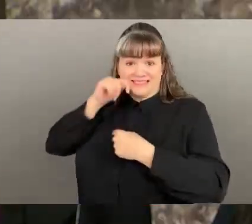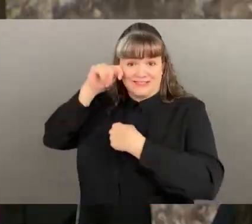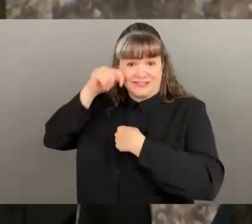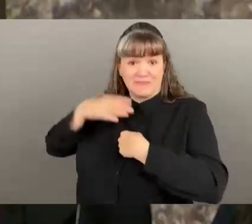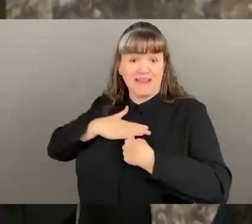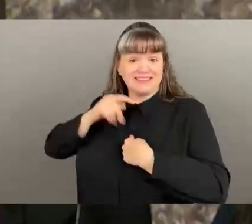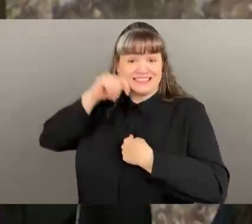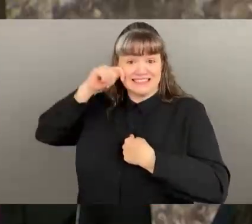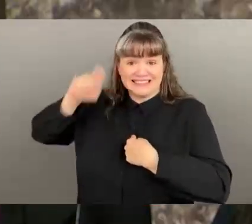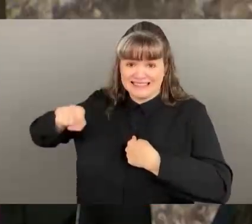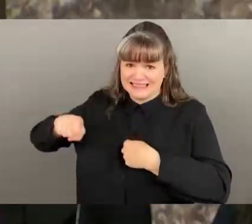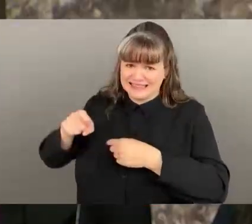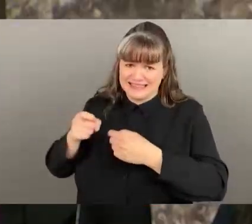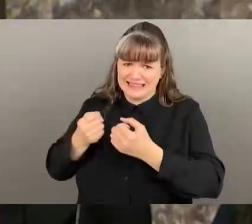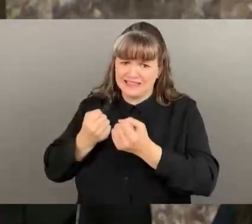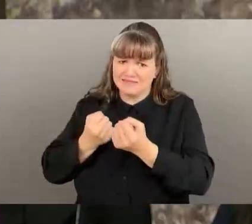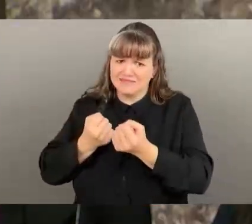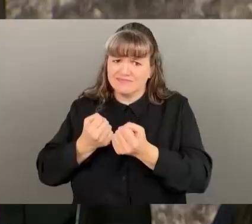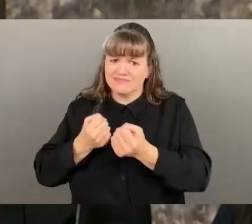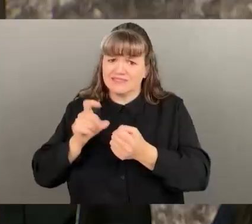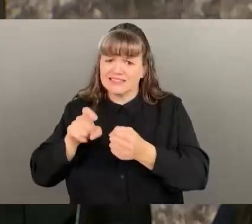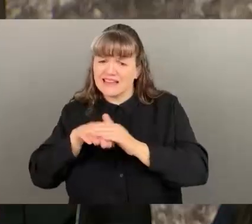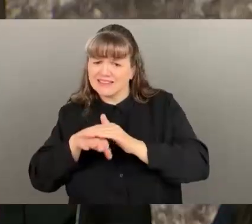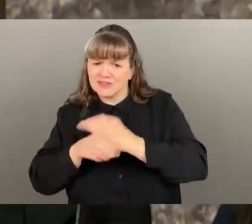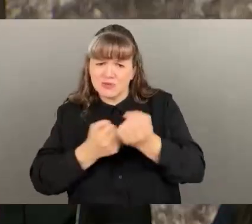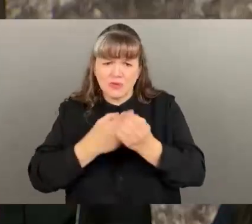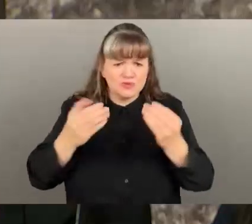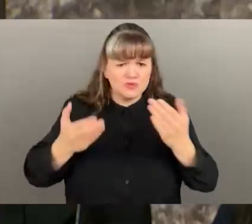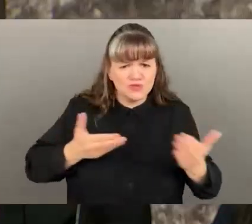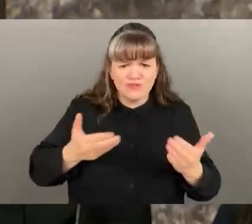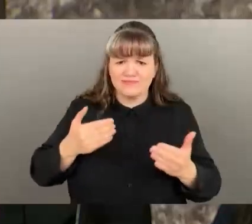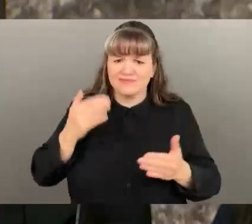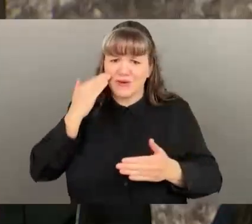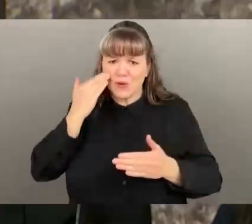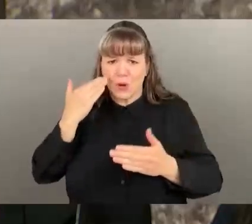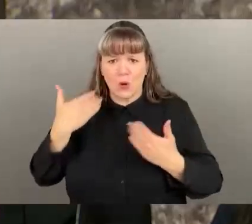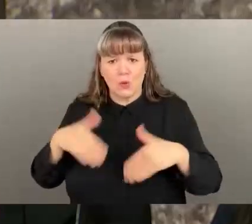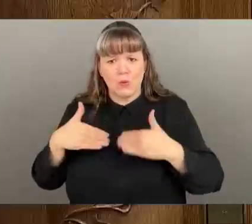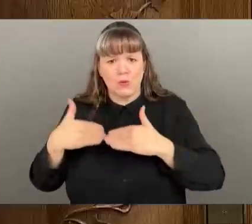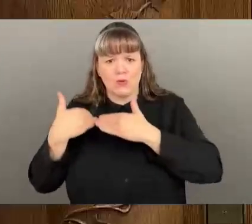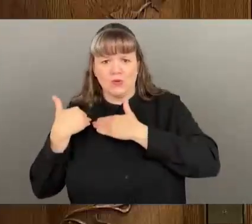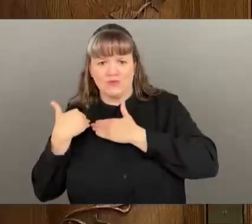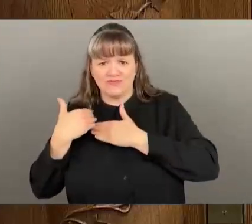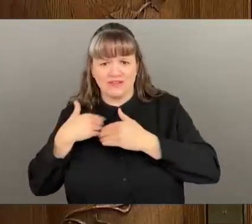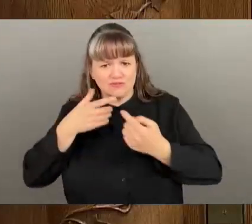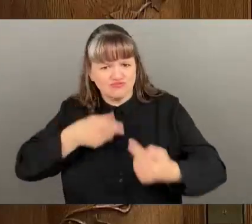to decrease silos between ministries. That work is ongoing, and we will continue to do the work.